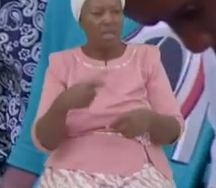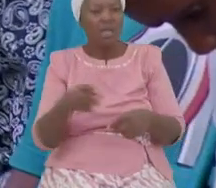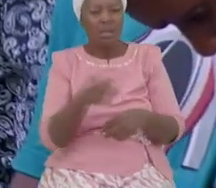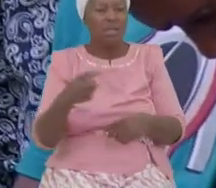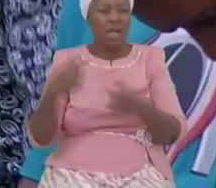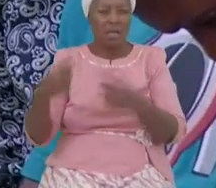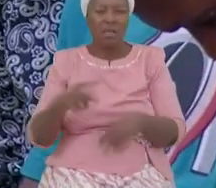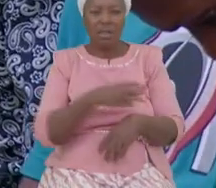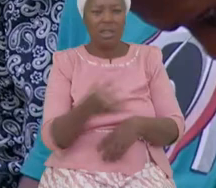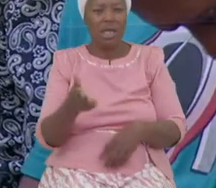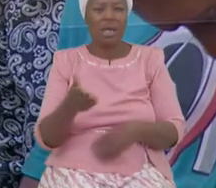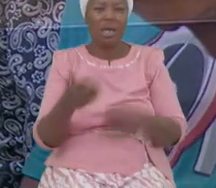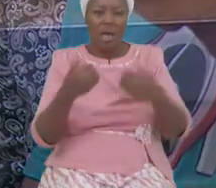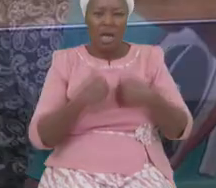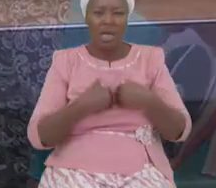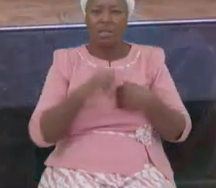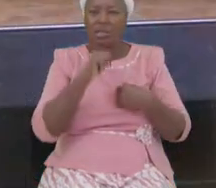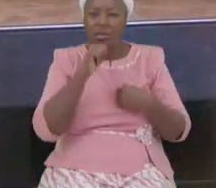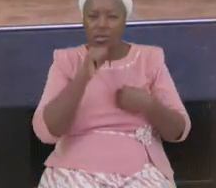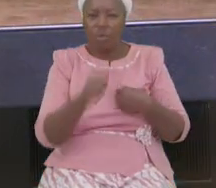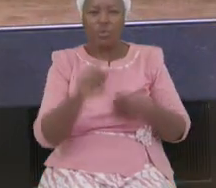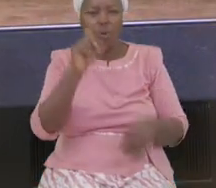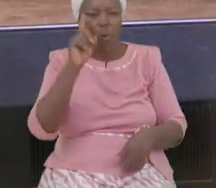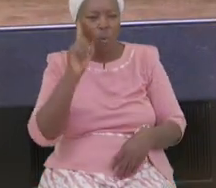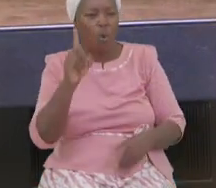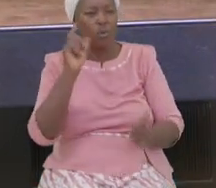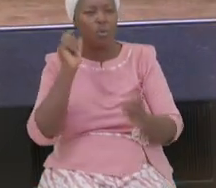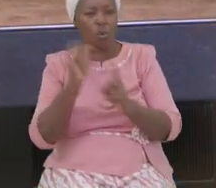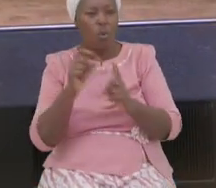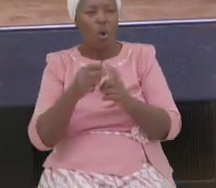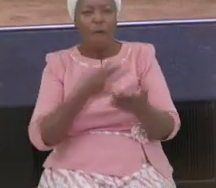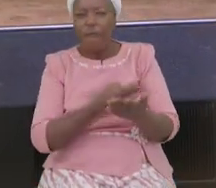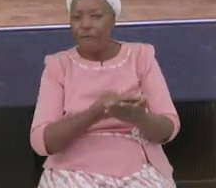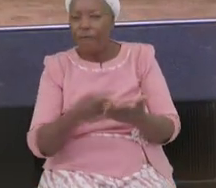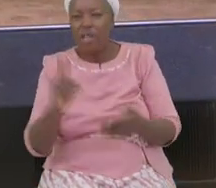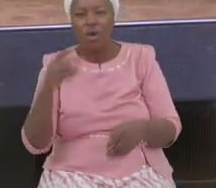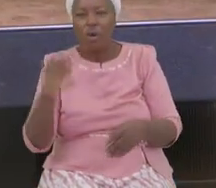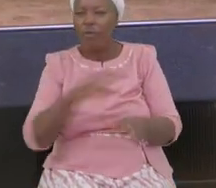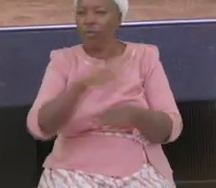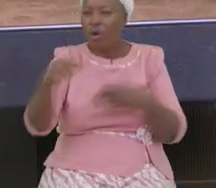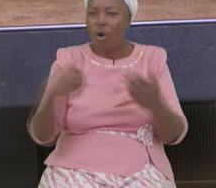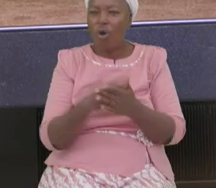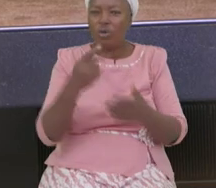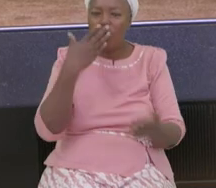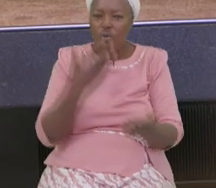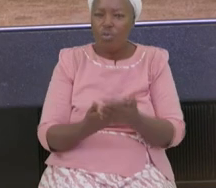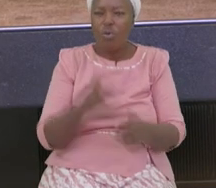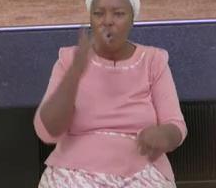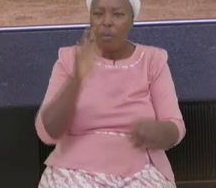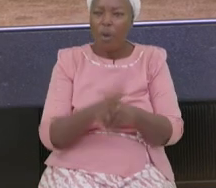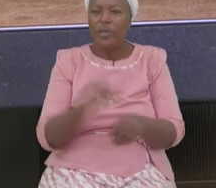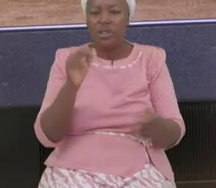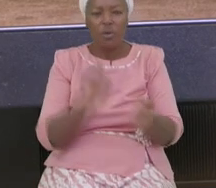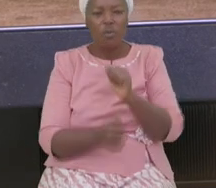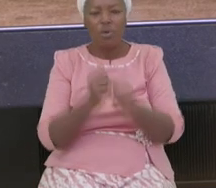has not one word failed of all the good promise which